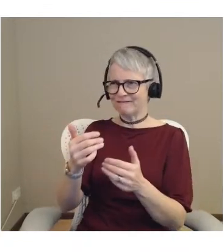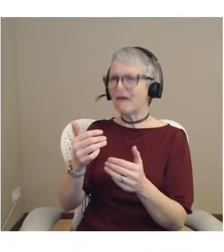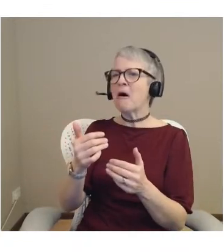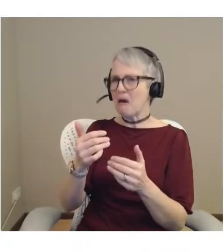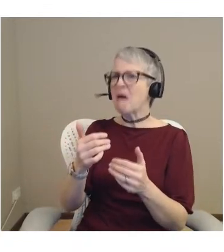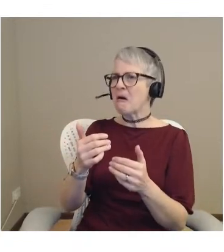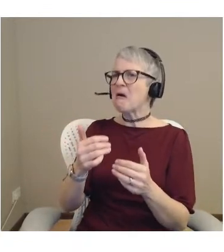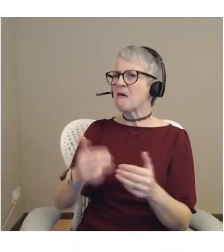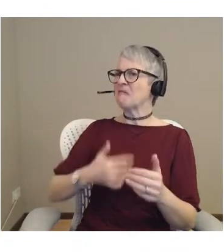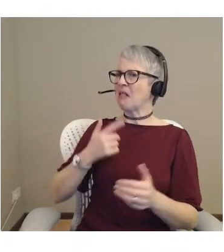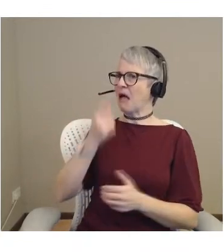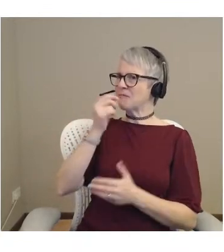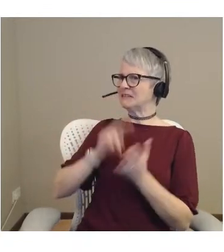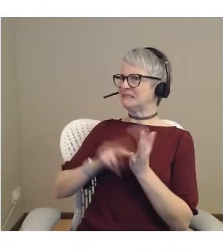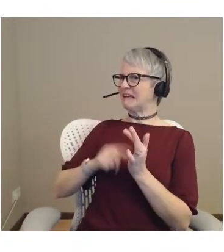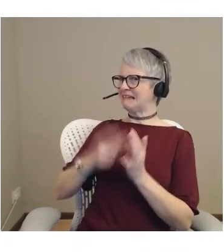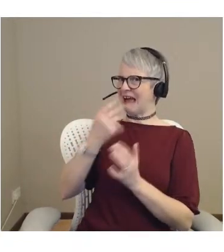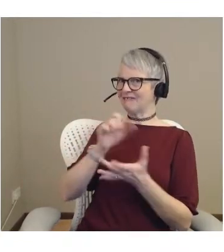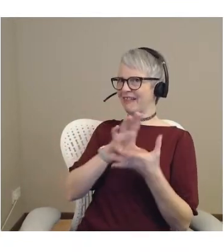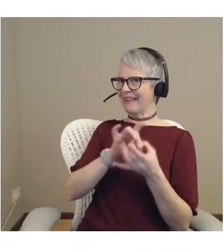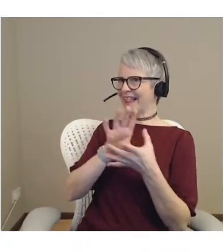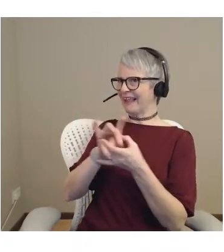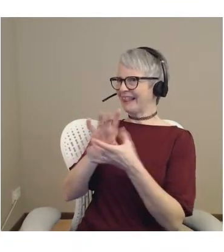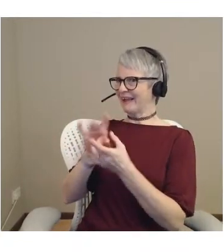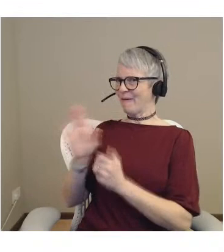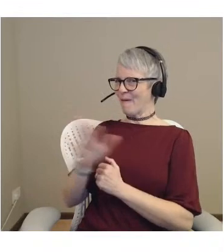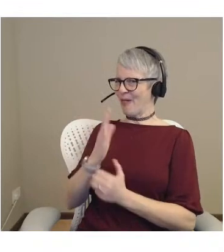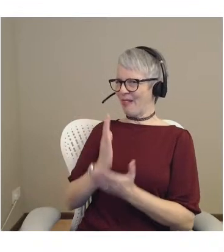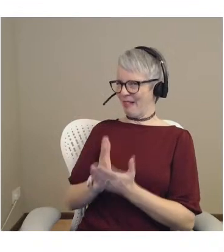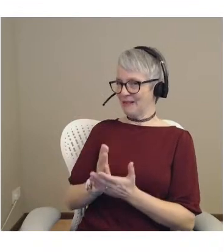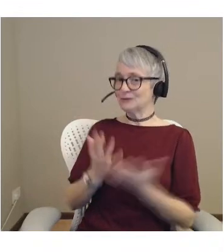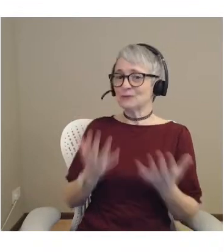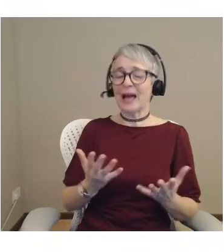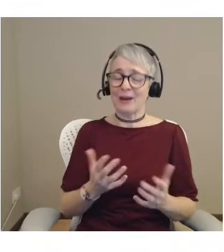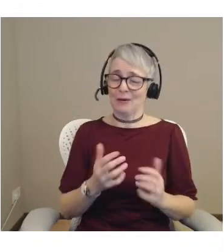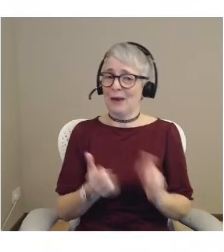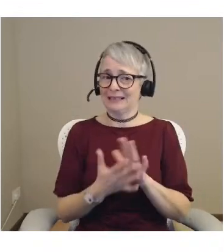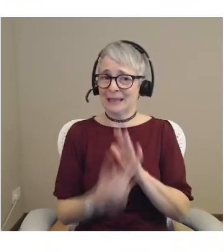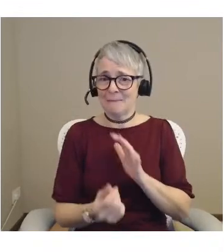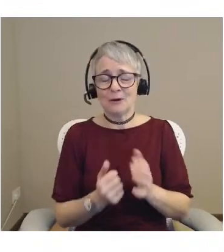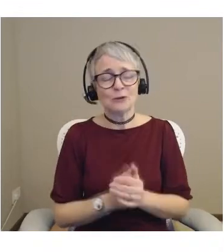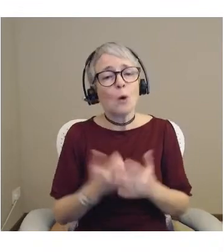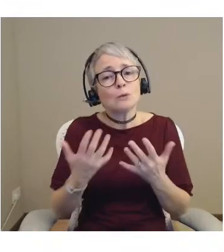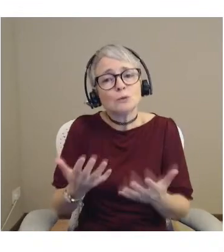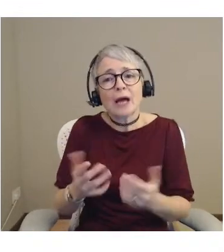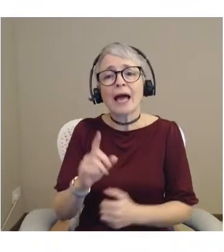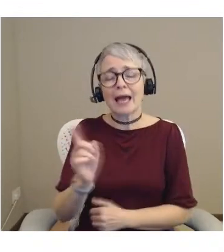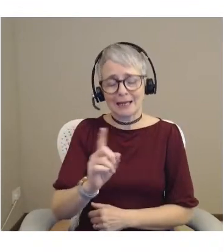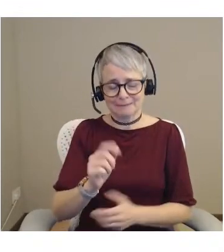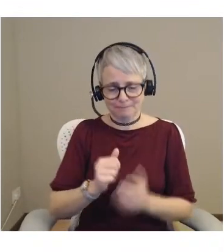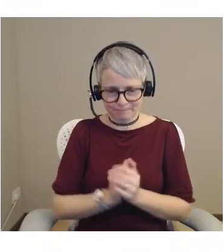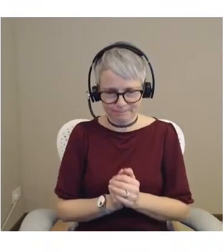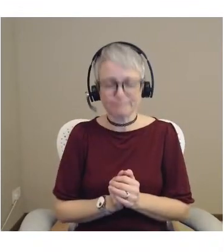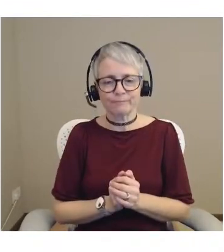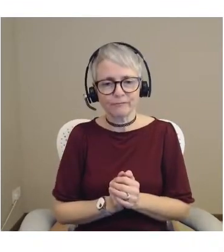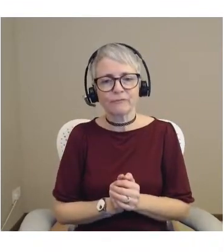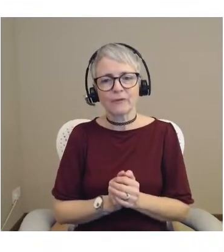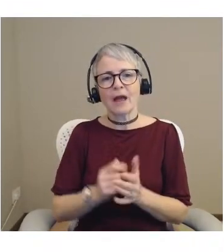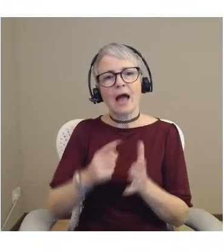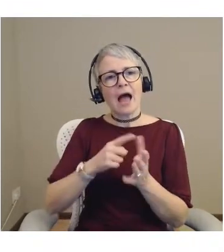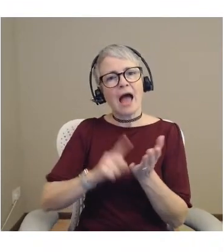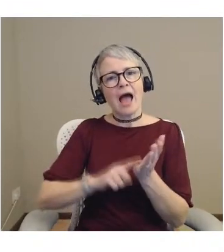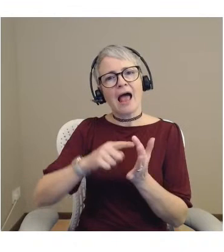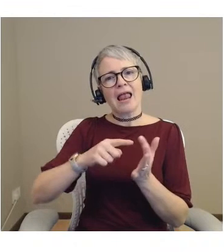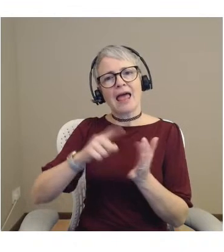in there somewhere, isn't there? And yeah. Today's a good example of that. So we're going to kick off with a session with somebody from Alejandro from